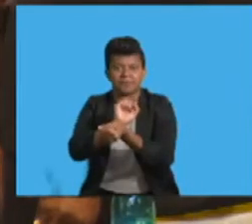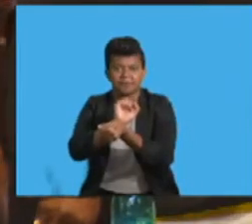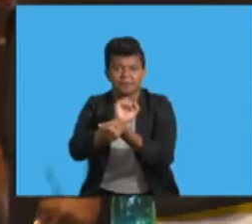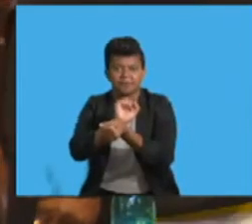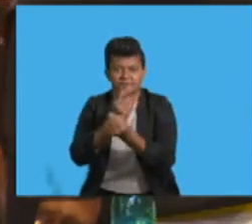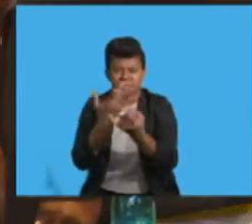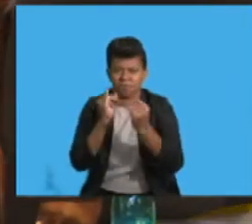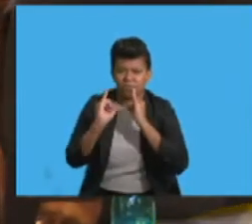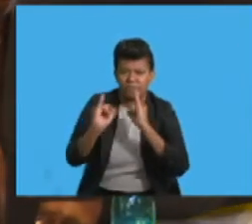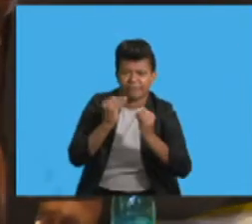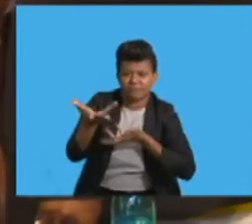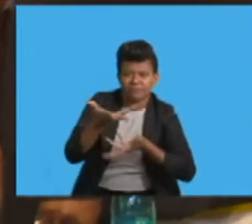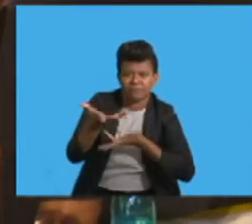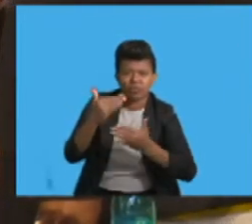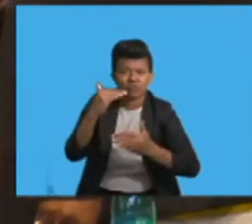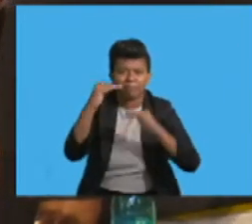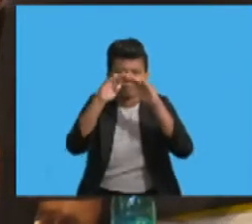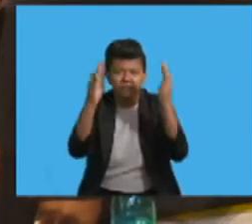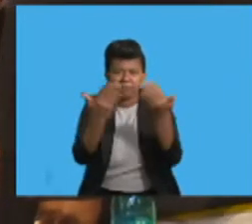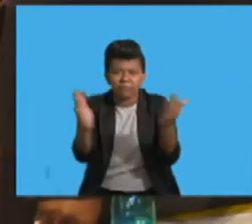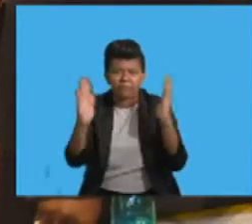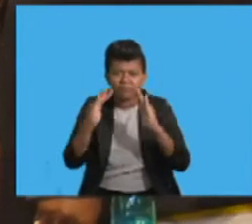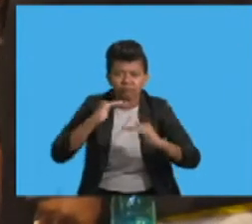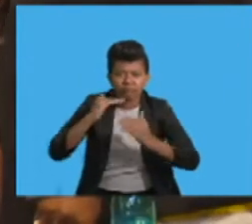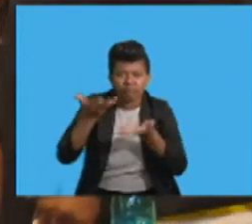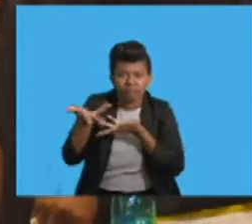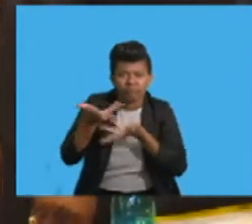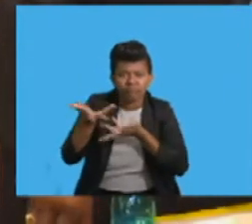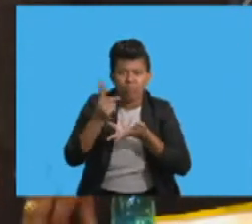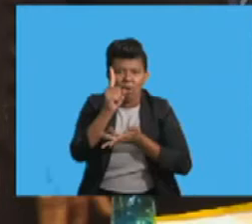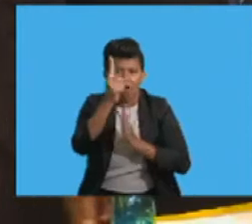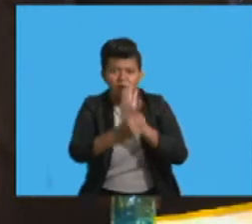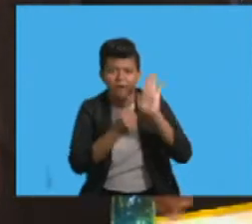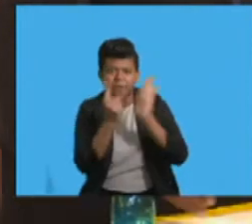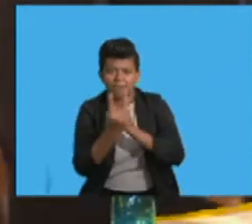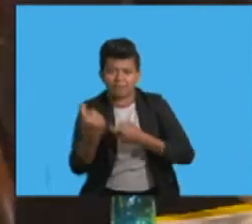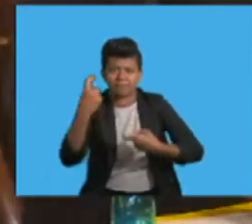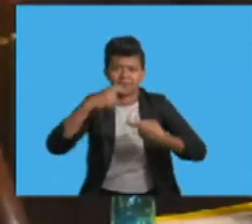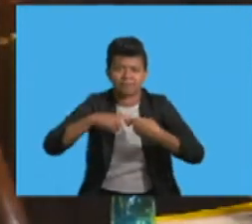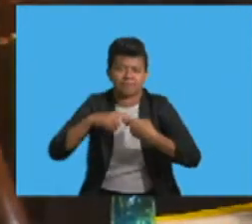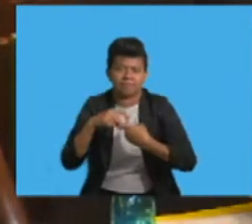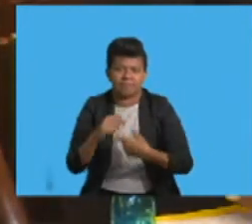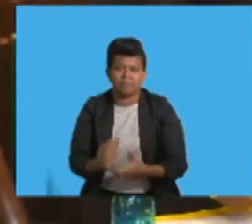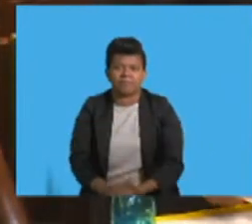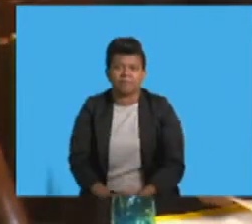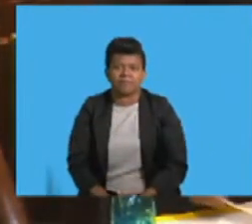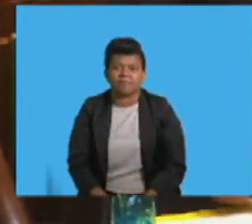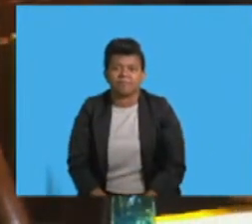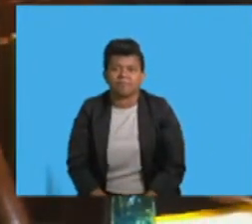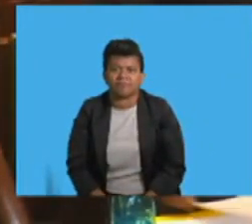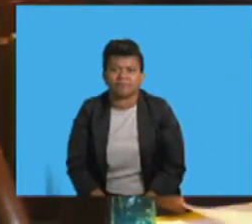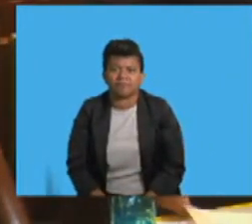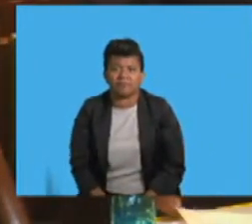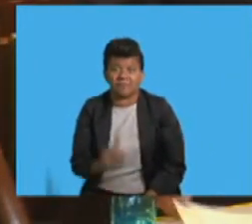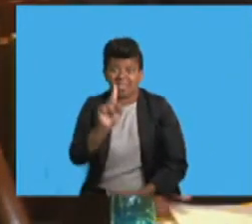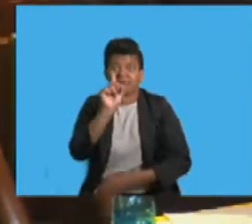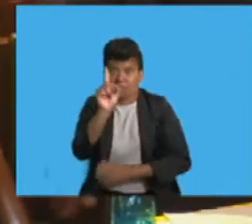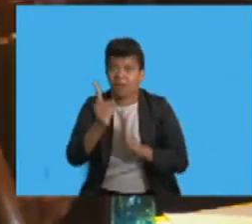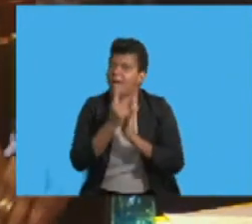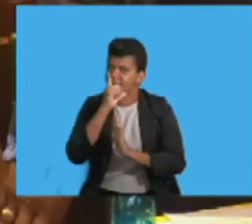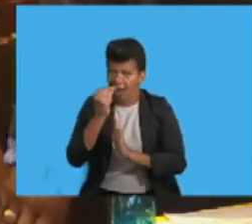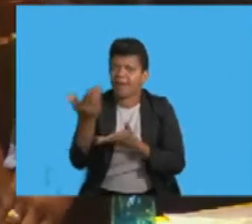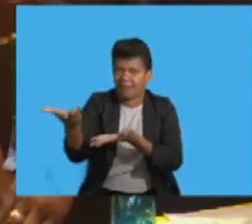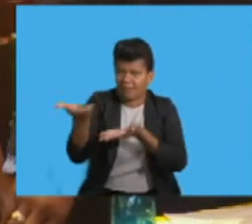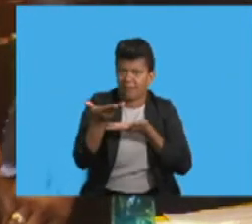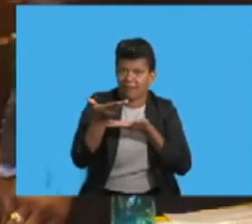room or whatever during the first hour when they are brought into the Fiji Police Force facility. And the other